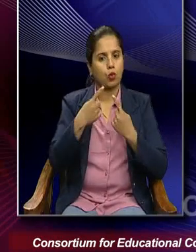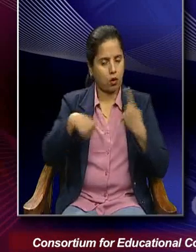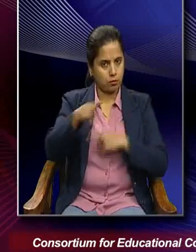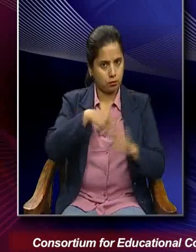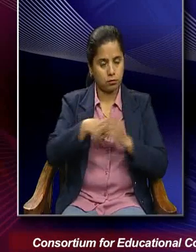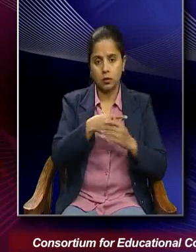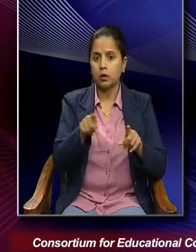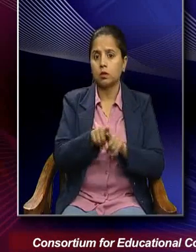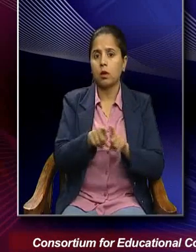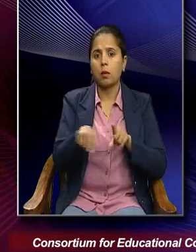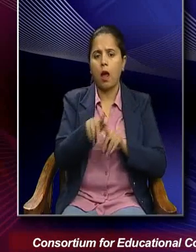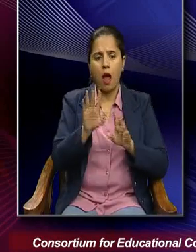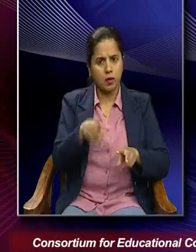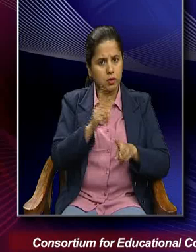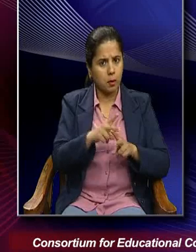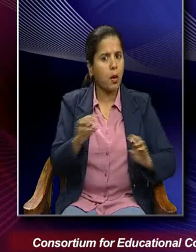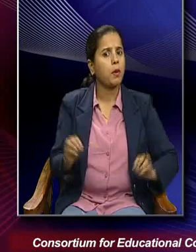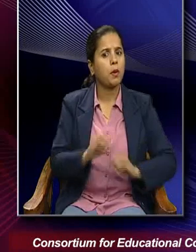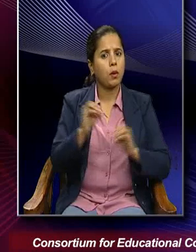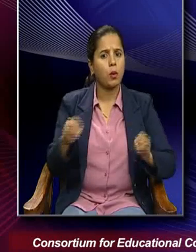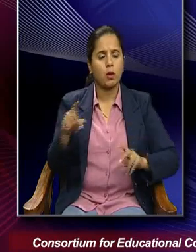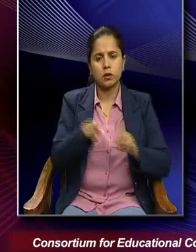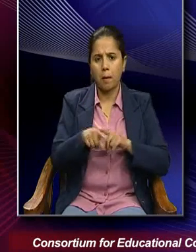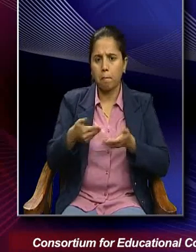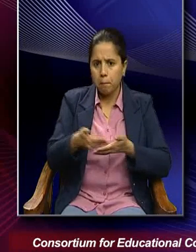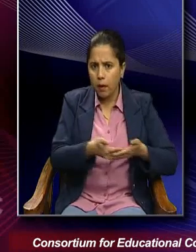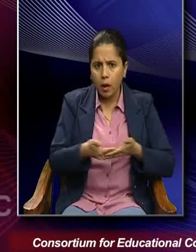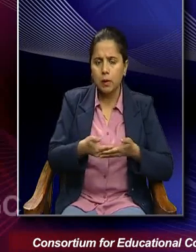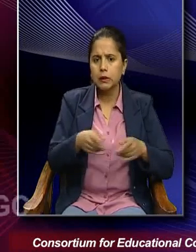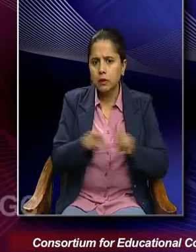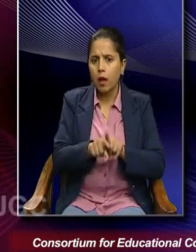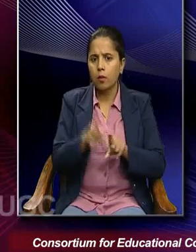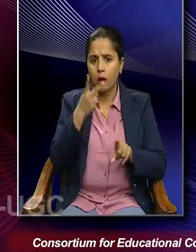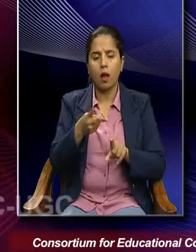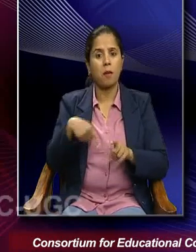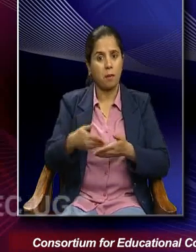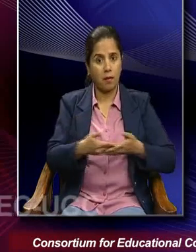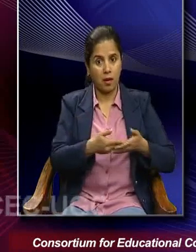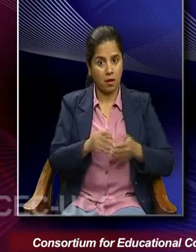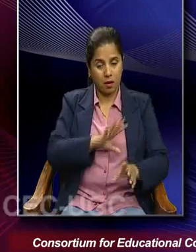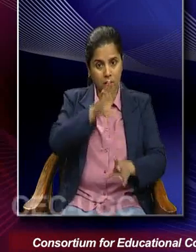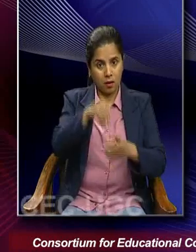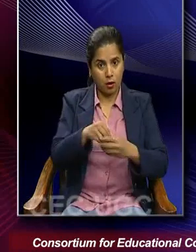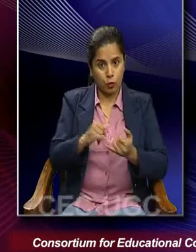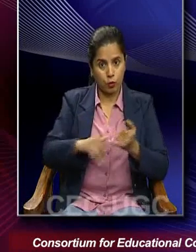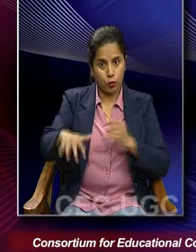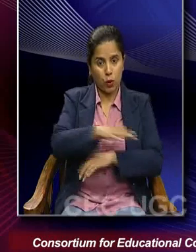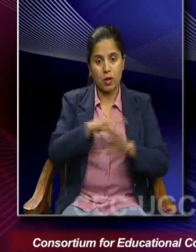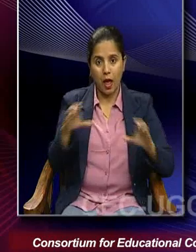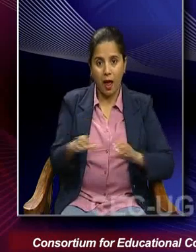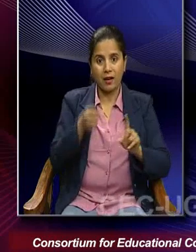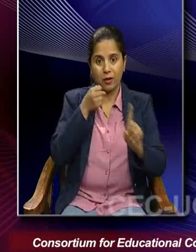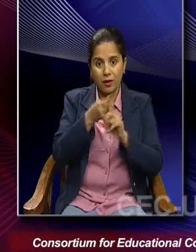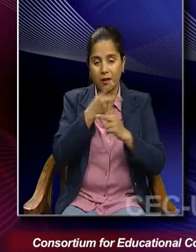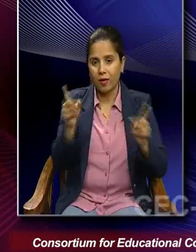It also doesn't exist in infant because babies don't participate in social